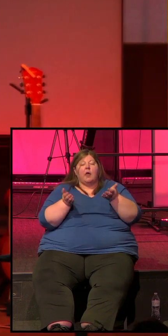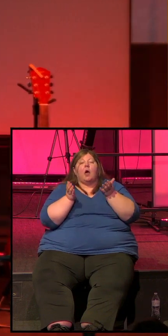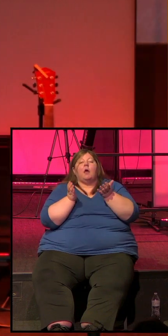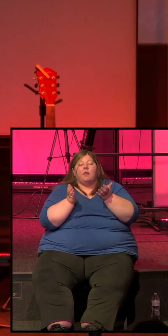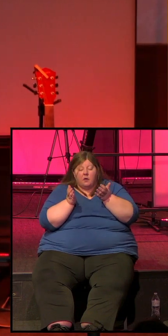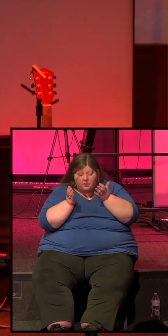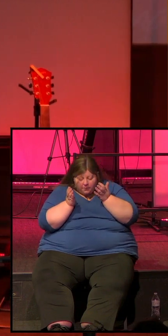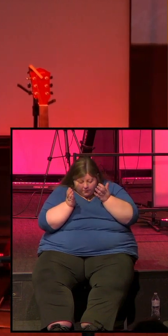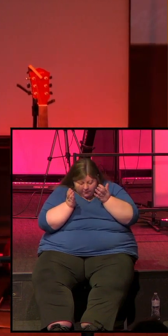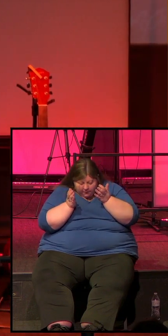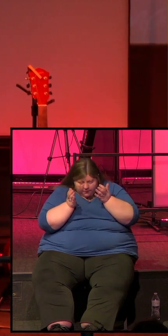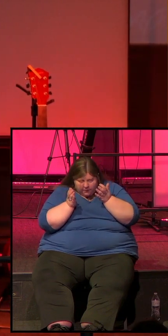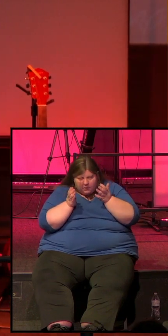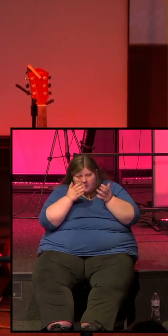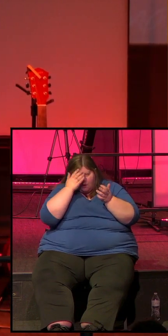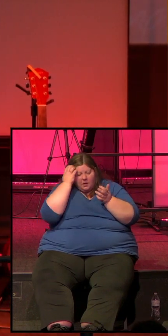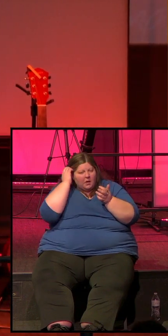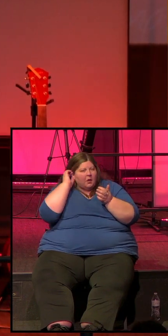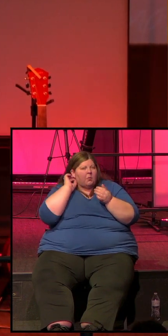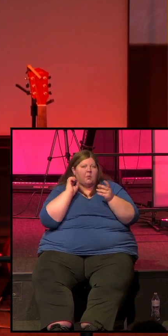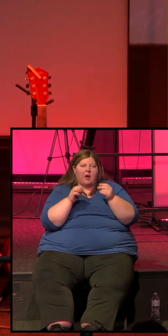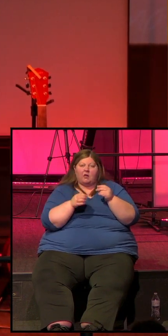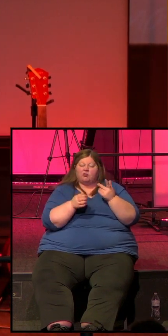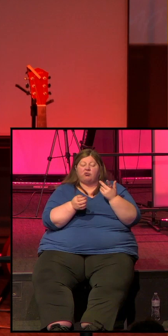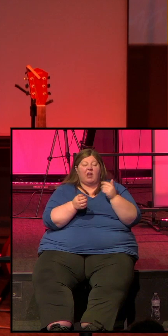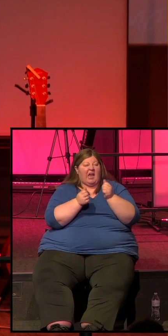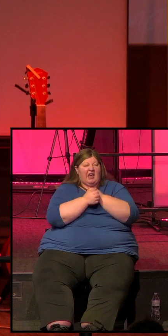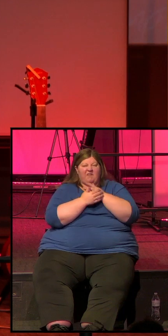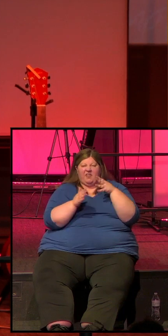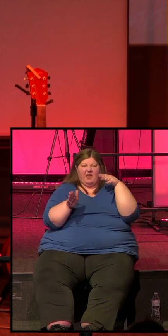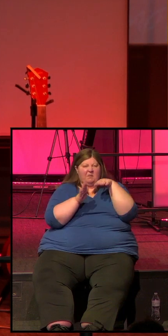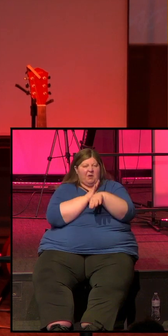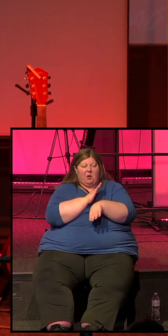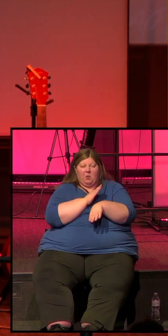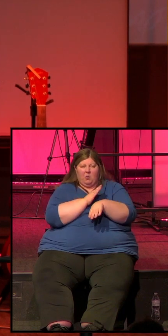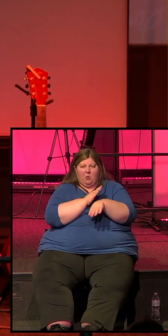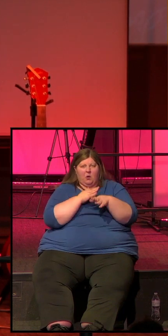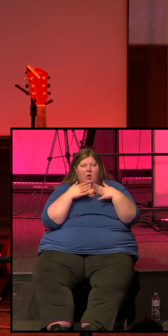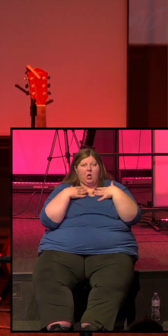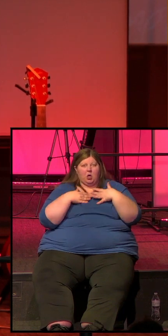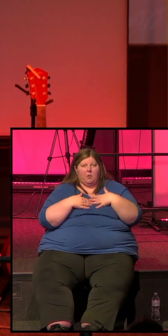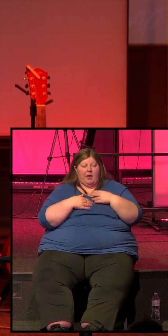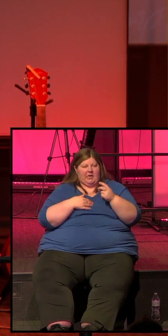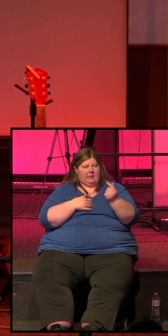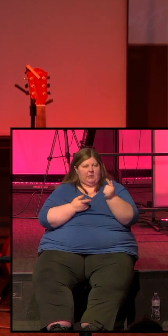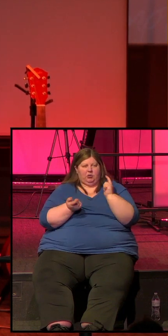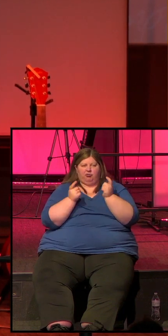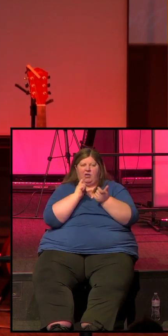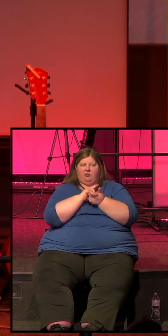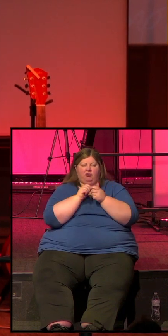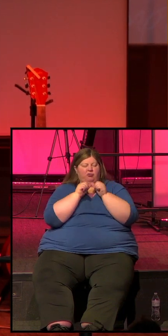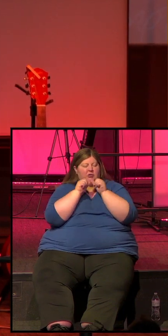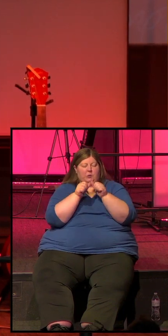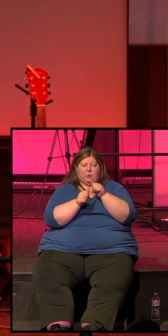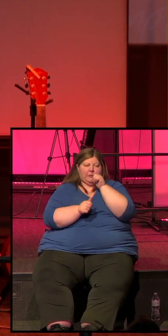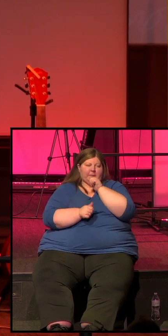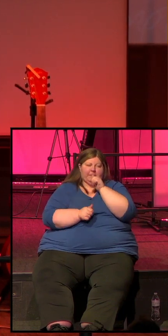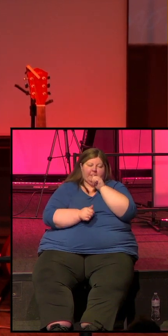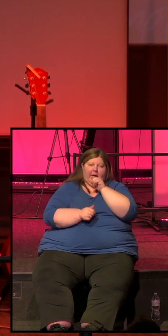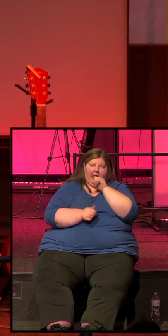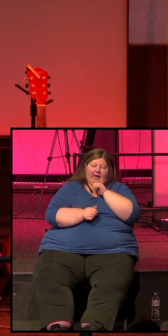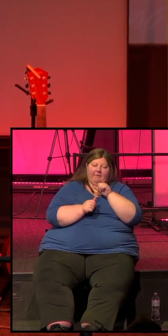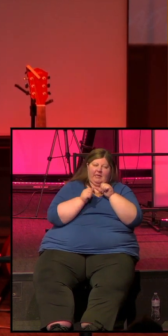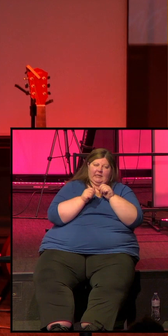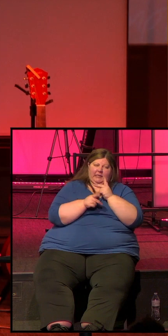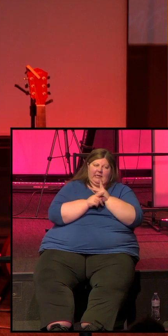we watched all of their vitals plummet. So here's what your body does. Your body jumps into survival mode and tries to maintain its